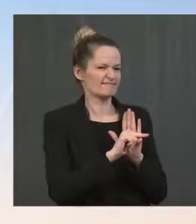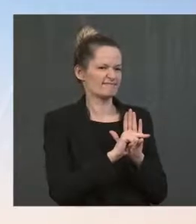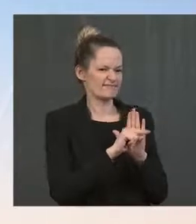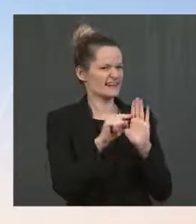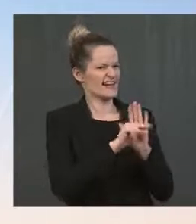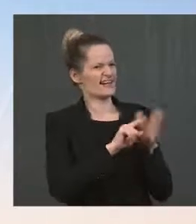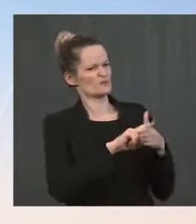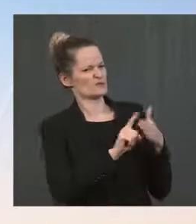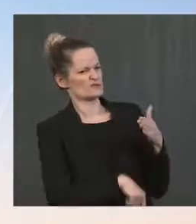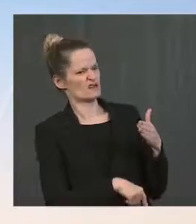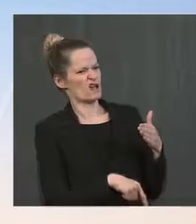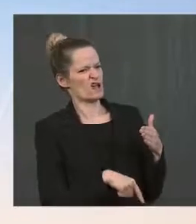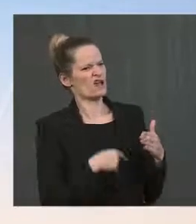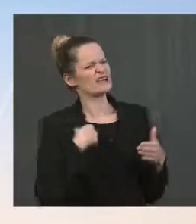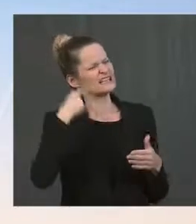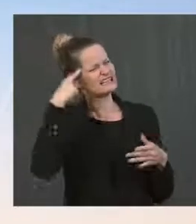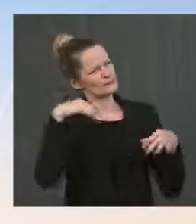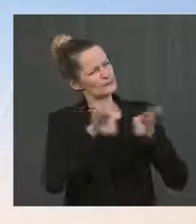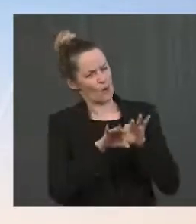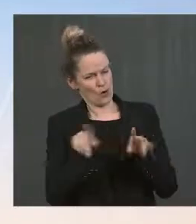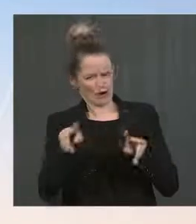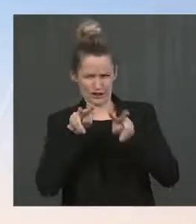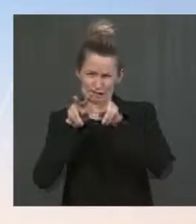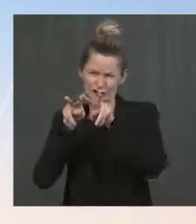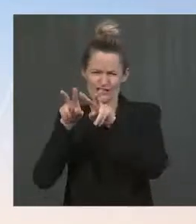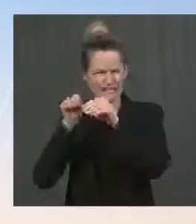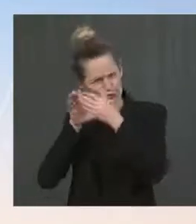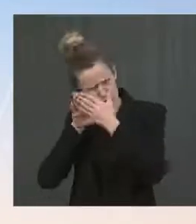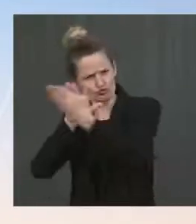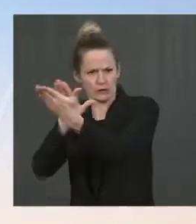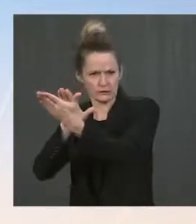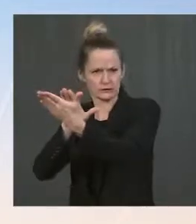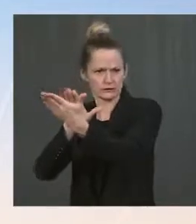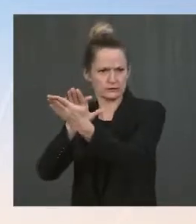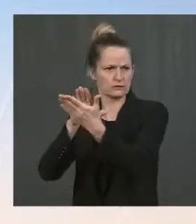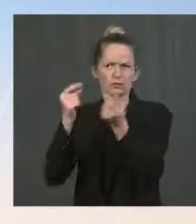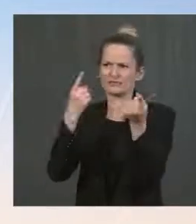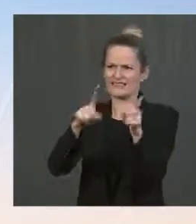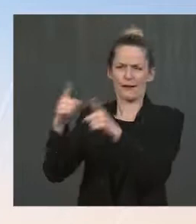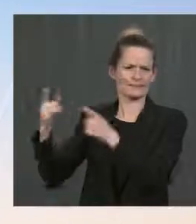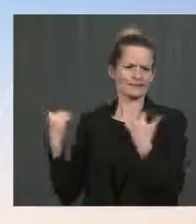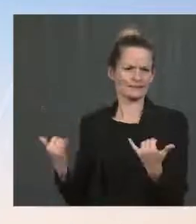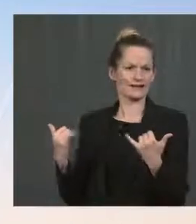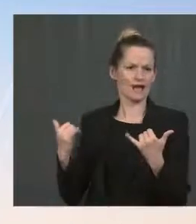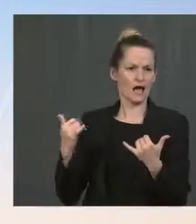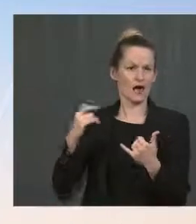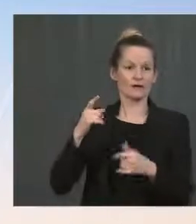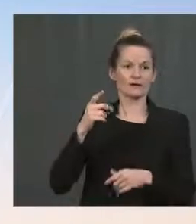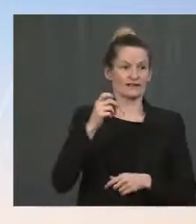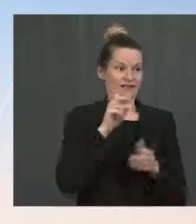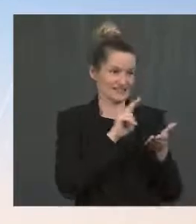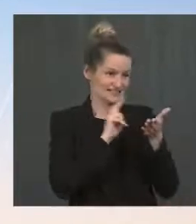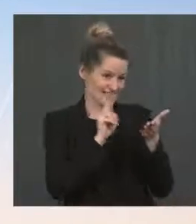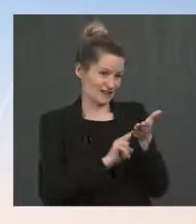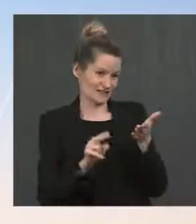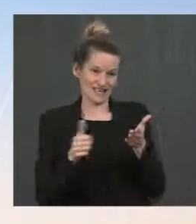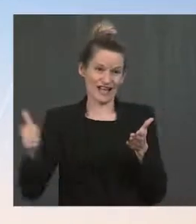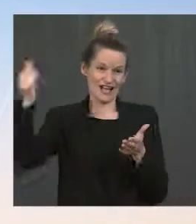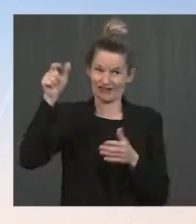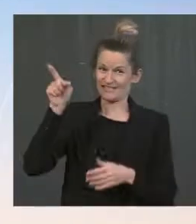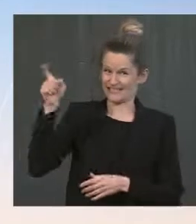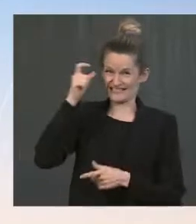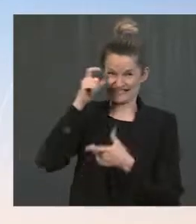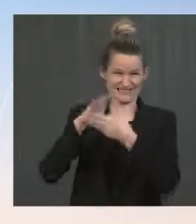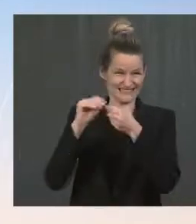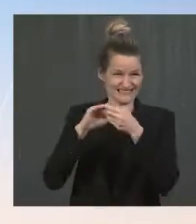we think it's pretty important not only to address the very practical issue that Secretary Vilsack is describing about the market dynamics, but also to remind